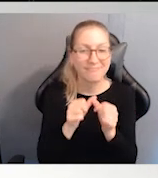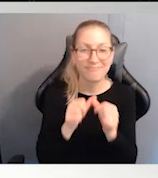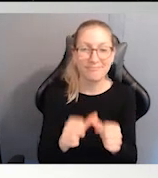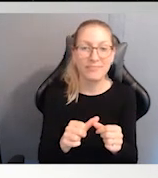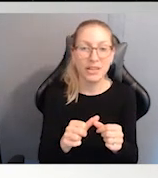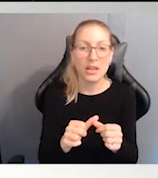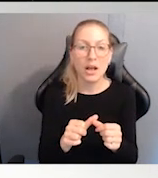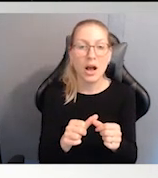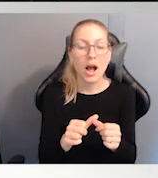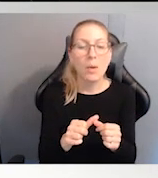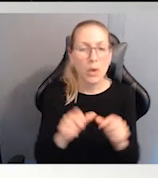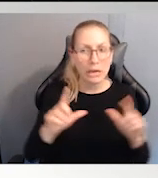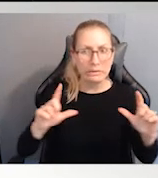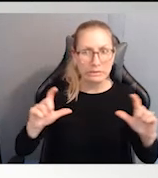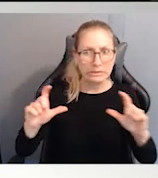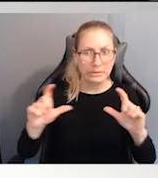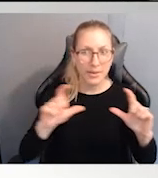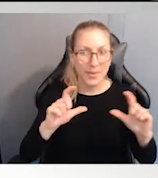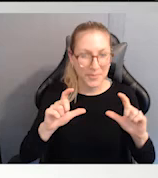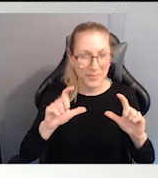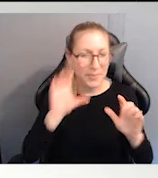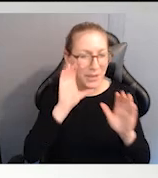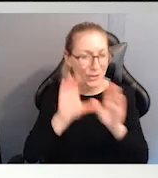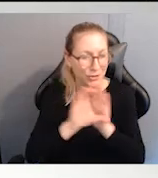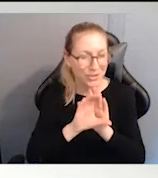We're going to take a few pictures right quick.